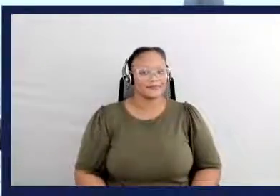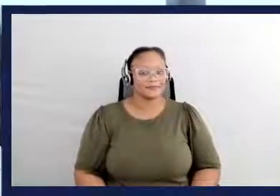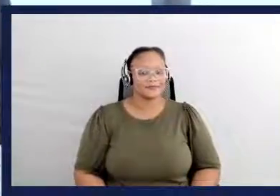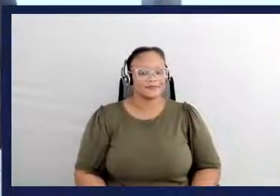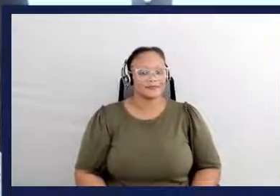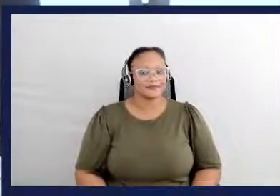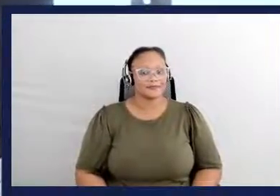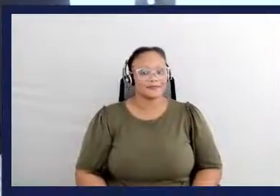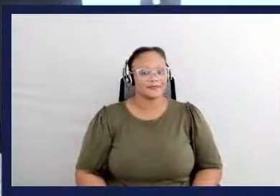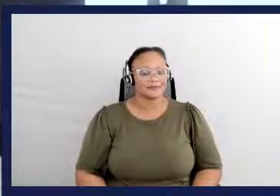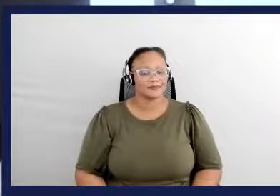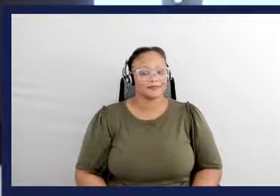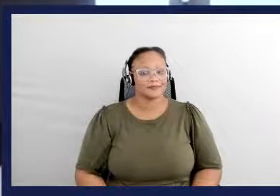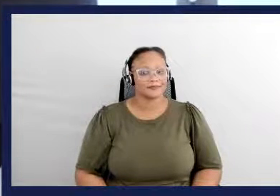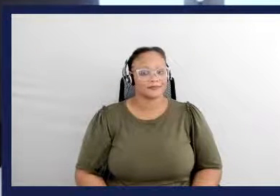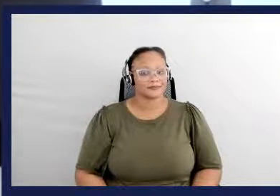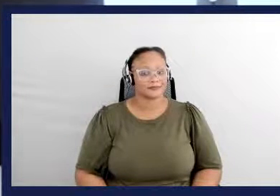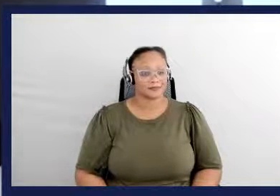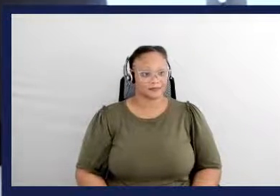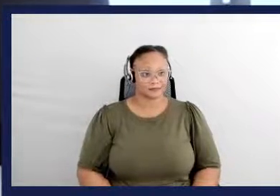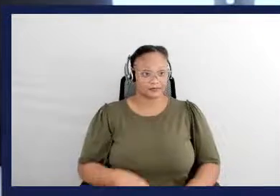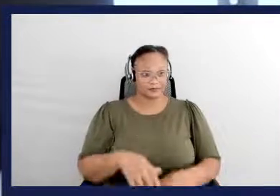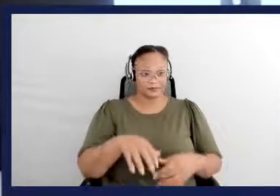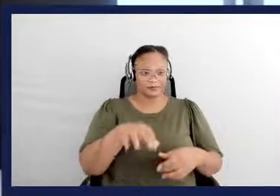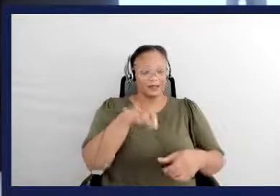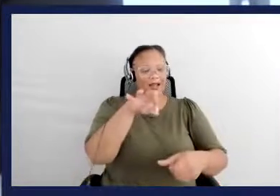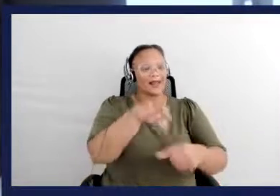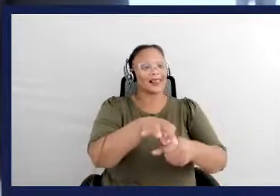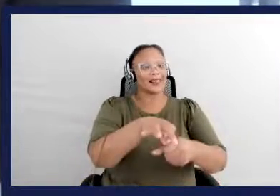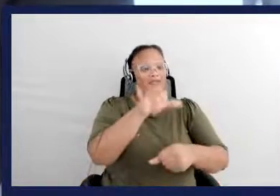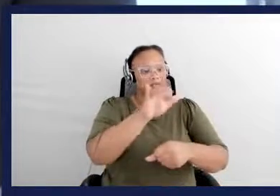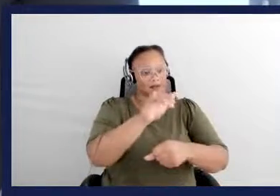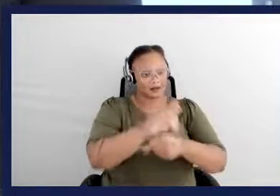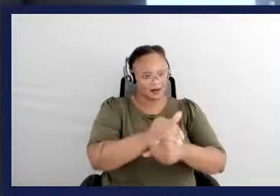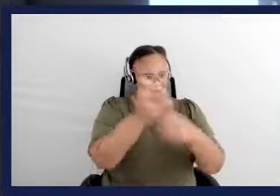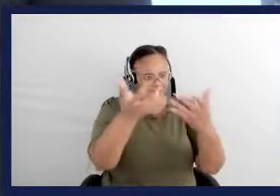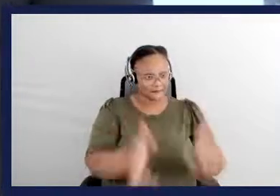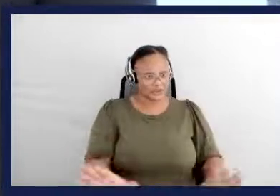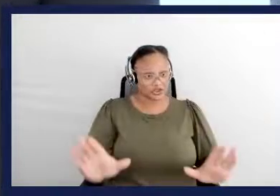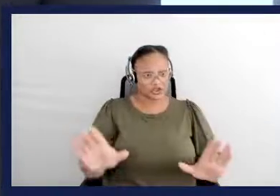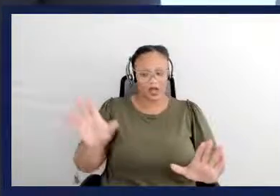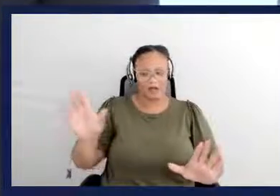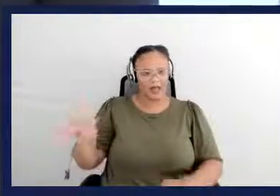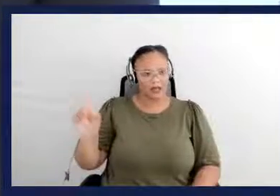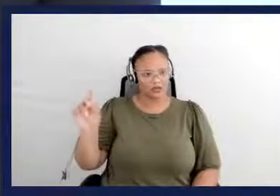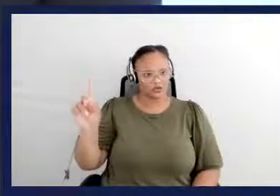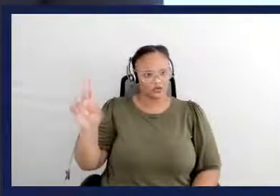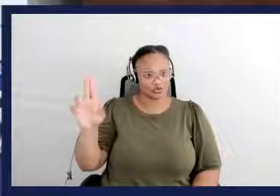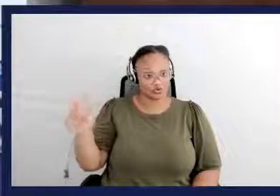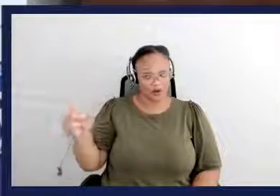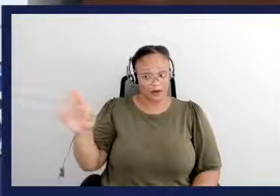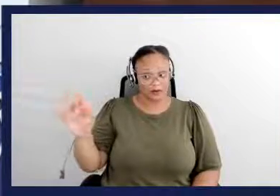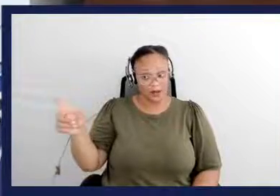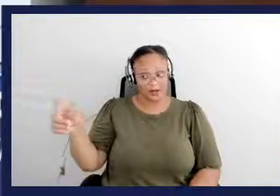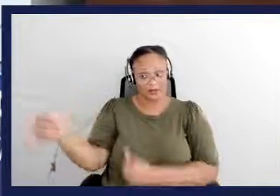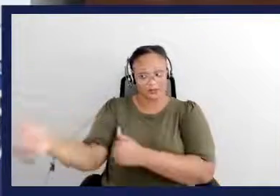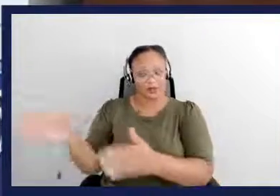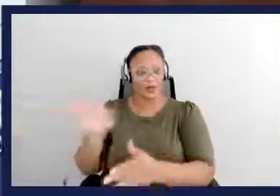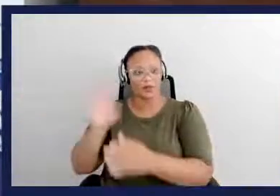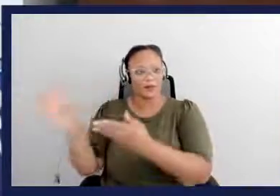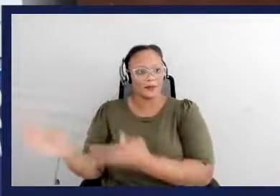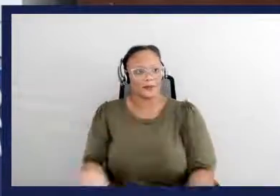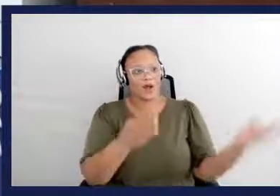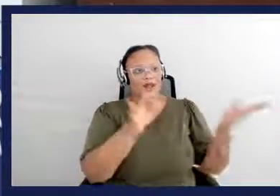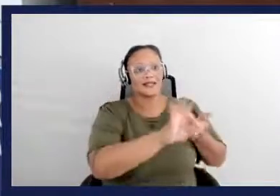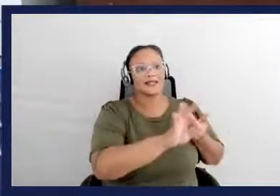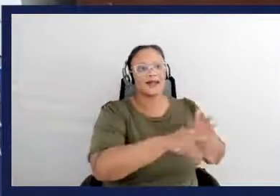this, at the end of election night, would then be brought back to our central count facility to be tabulated there. Thank you, Scott. And thank